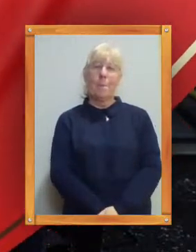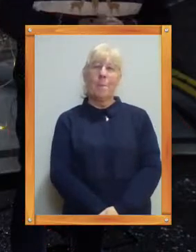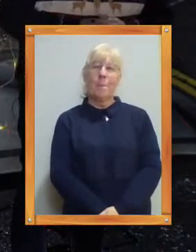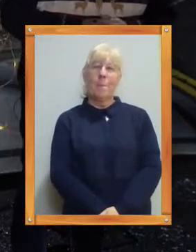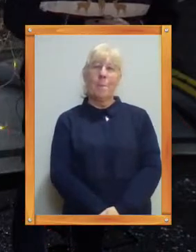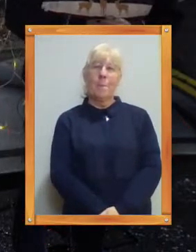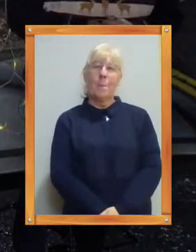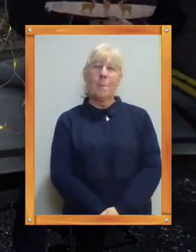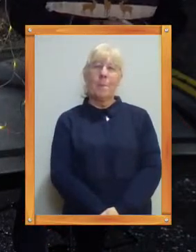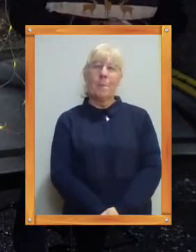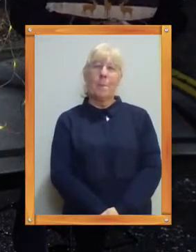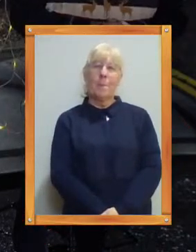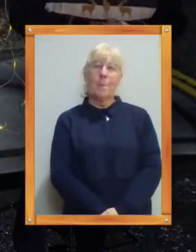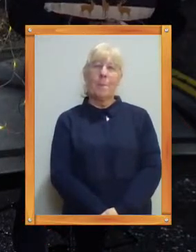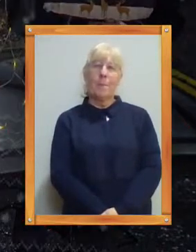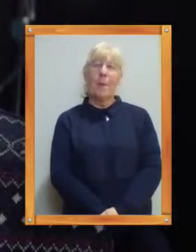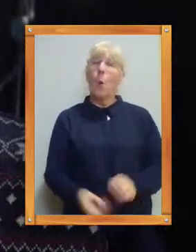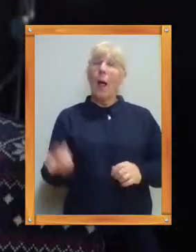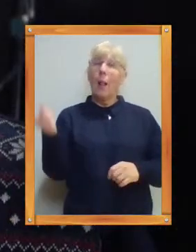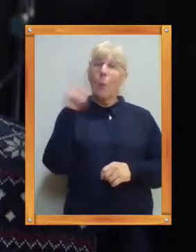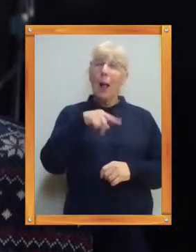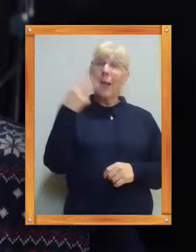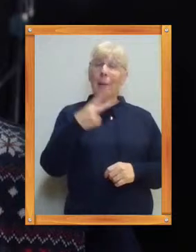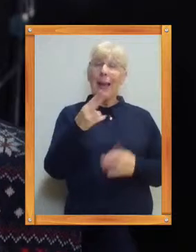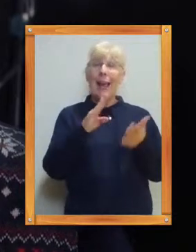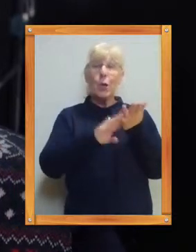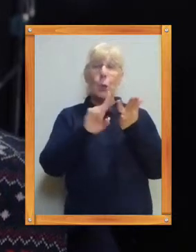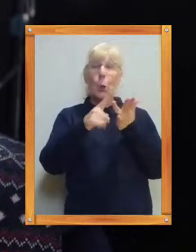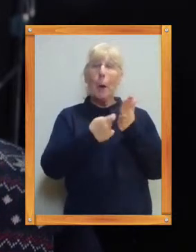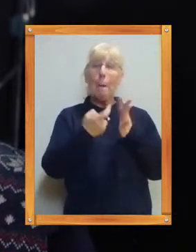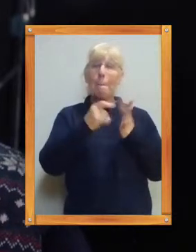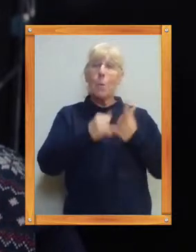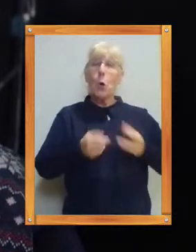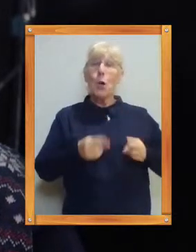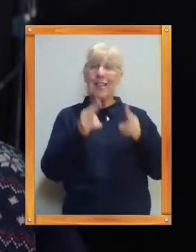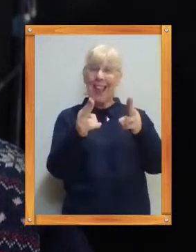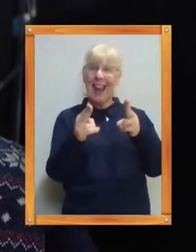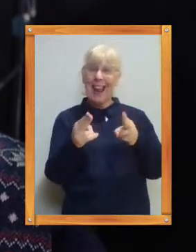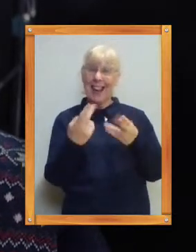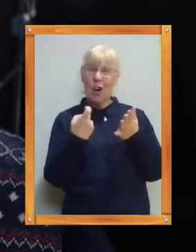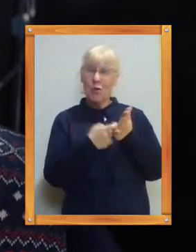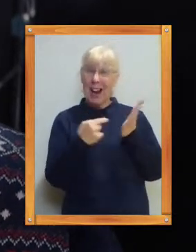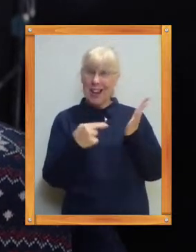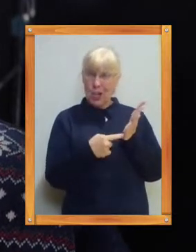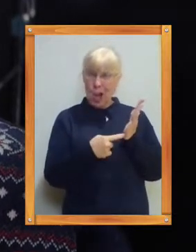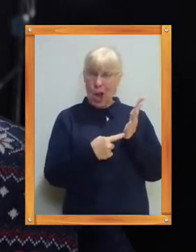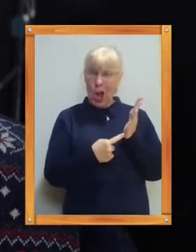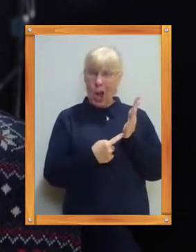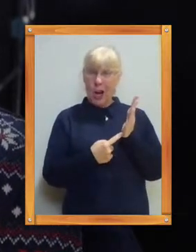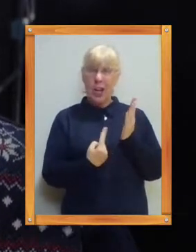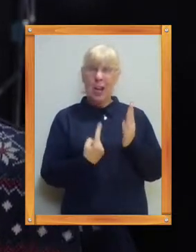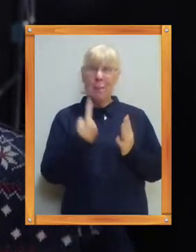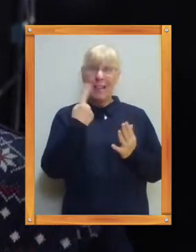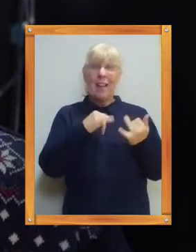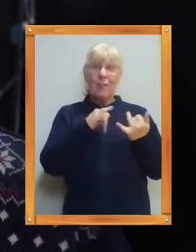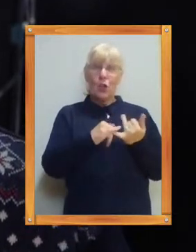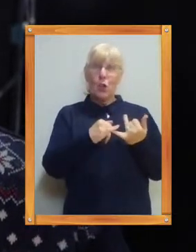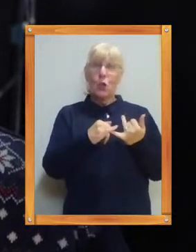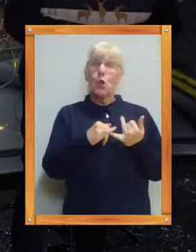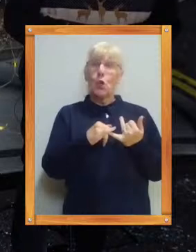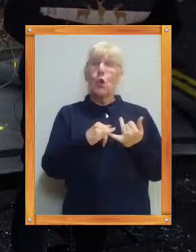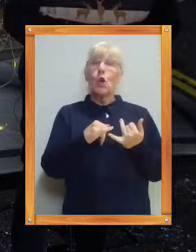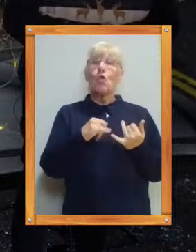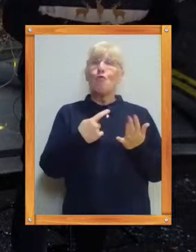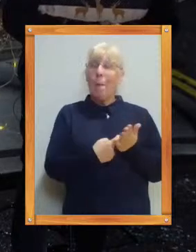Well, welcome back to Moore's Lane here in Randallstown tonight. For me, Stuart Robinson, thank you so much for spending your Friday night with us. Well, you can